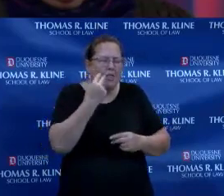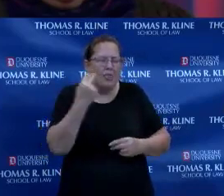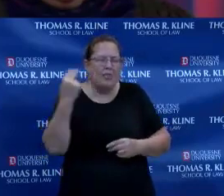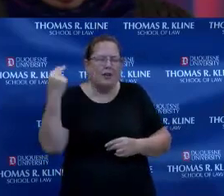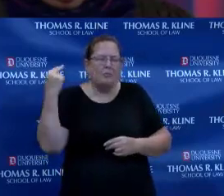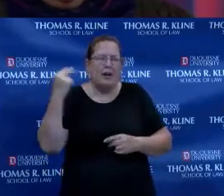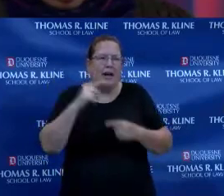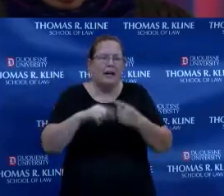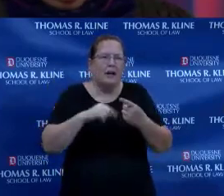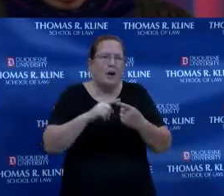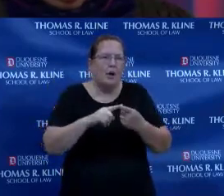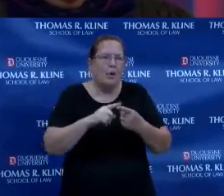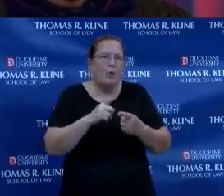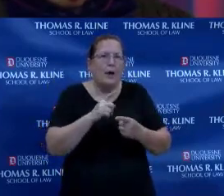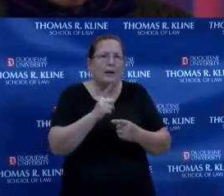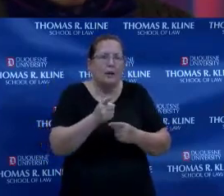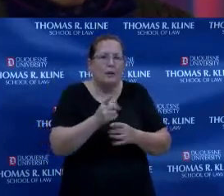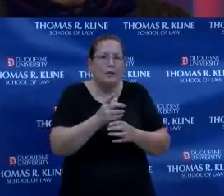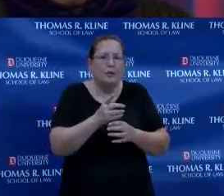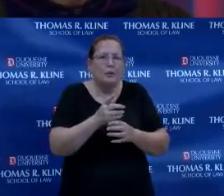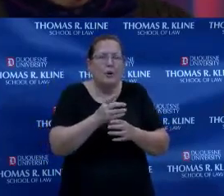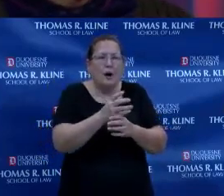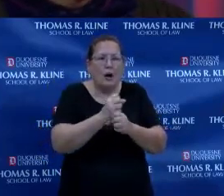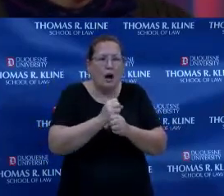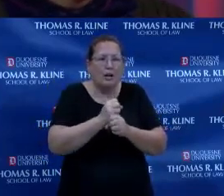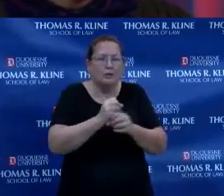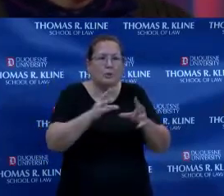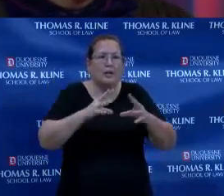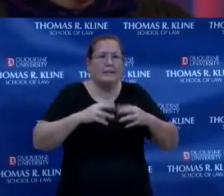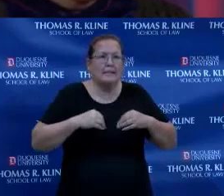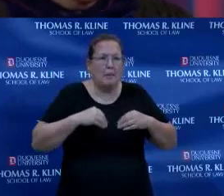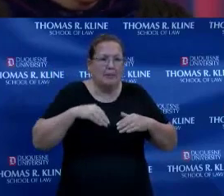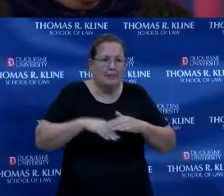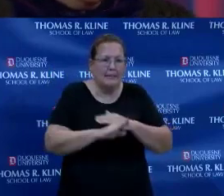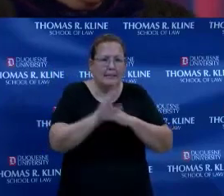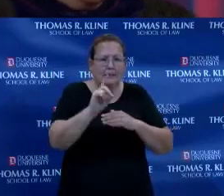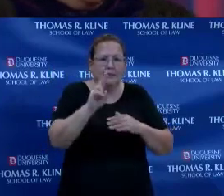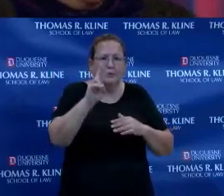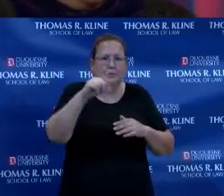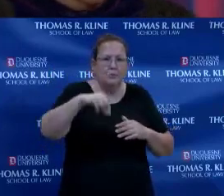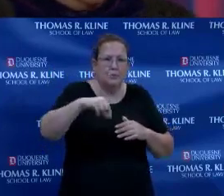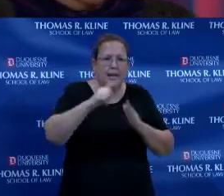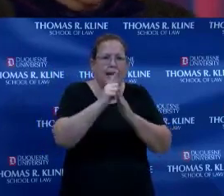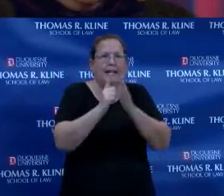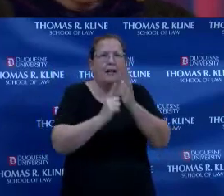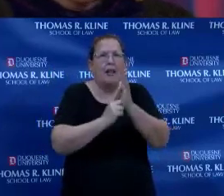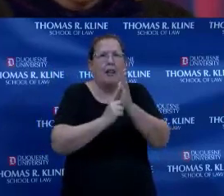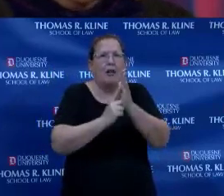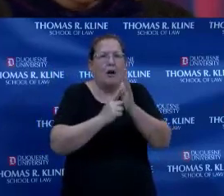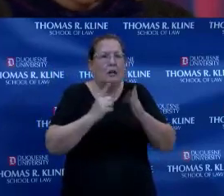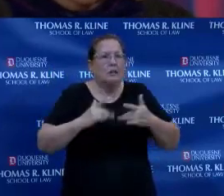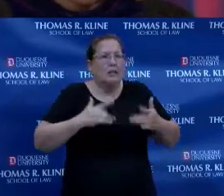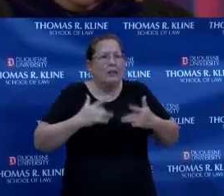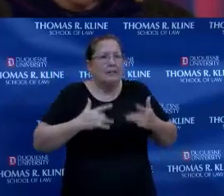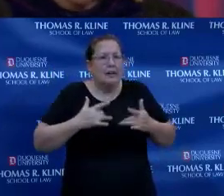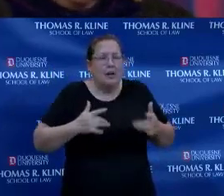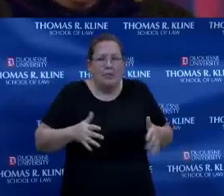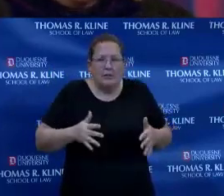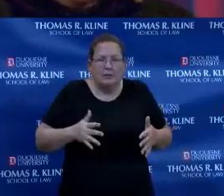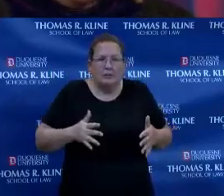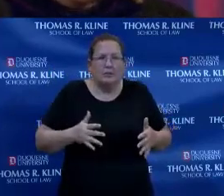your acceptance to Duquesne Law. The excitement, the nerves, wondering who to share this amazing news with